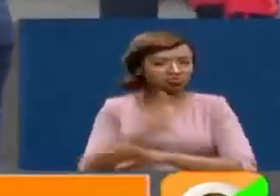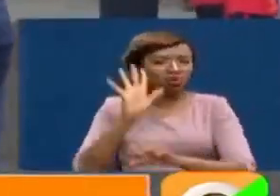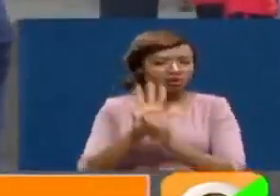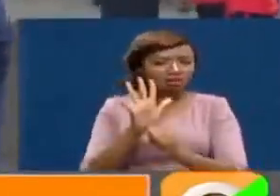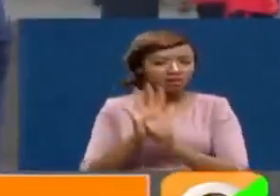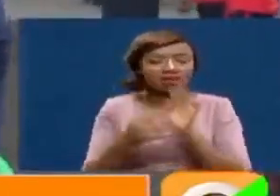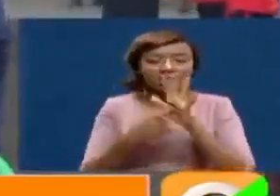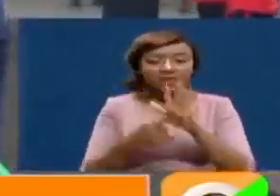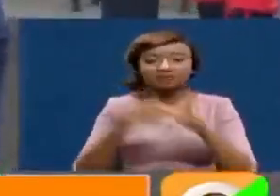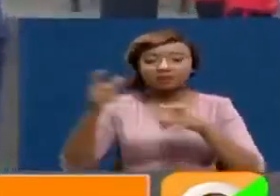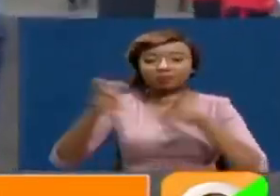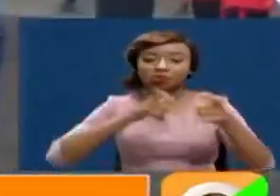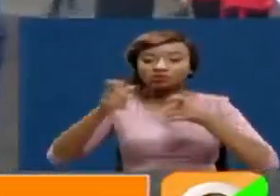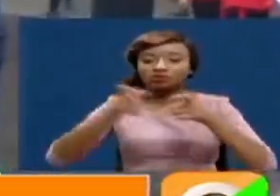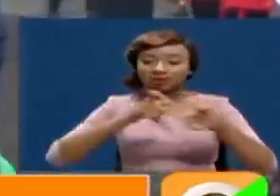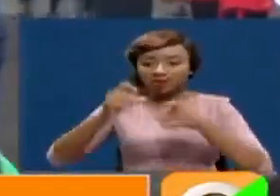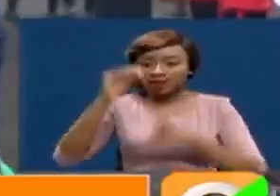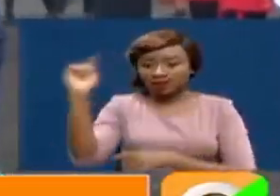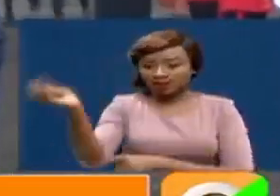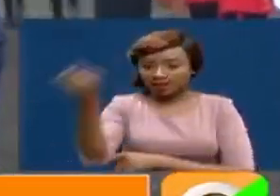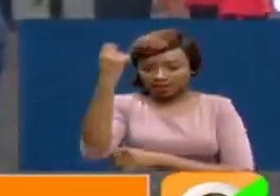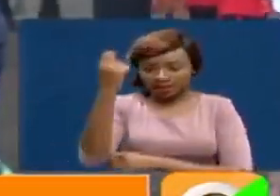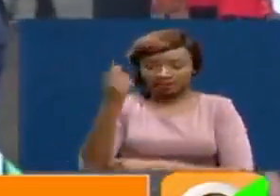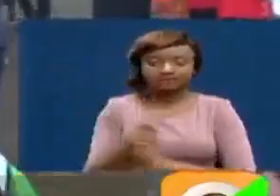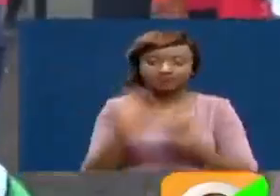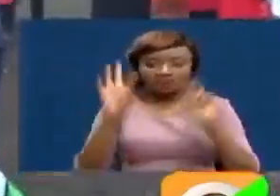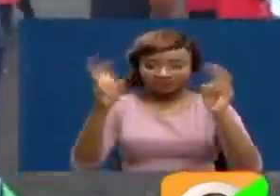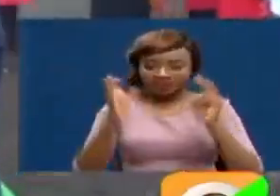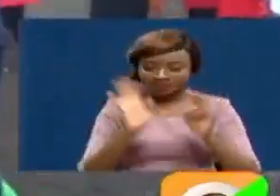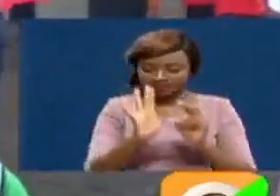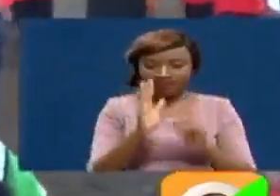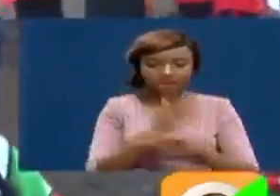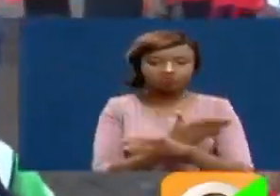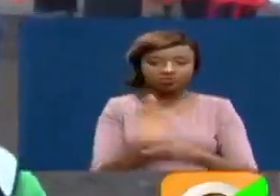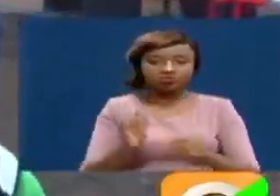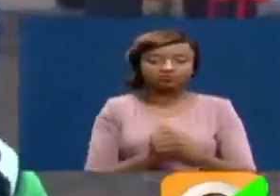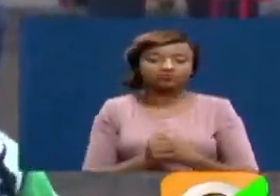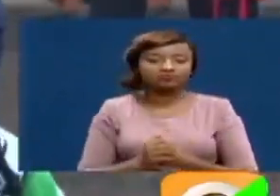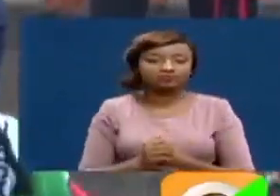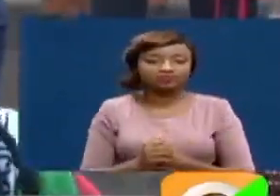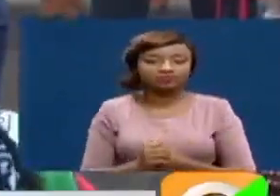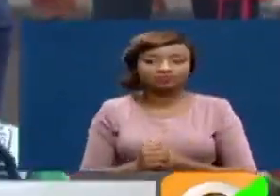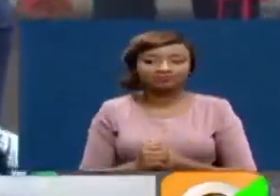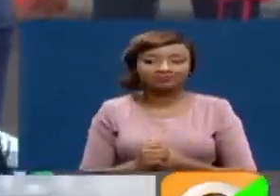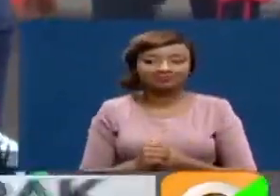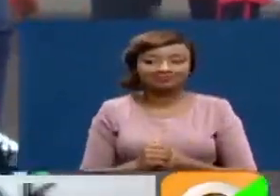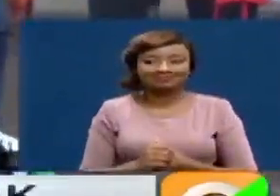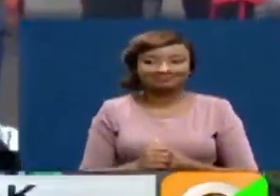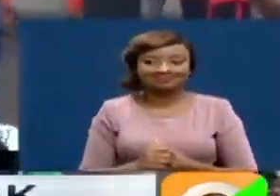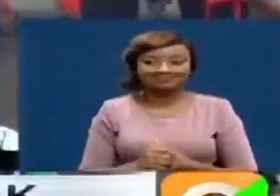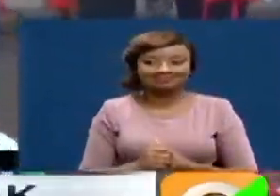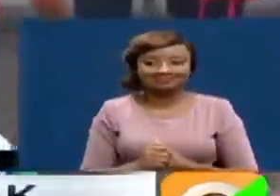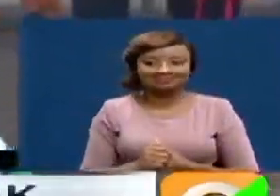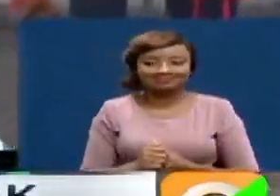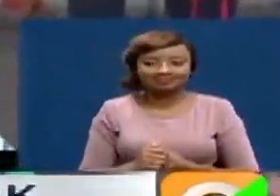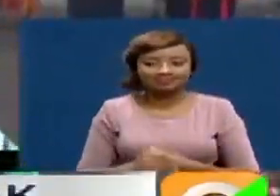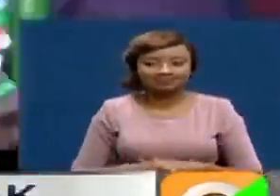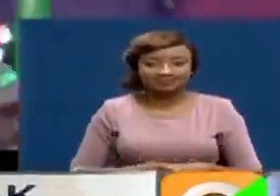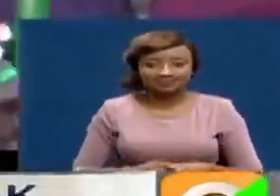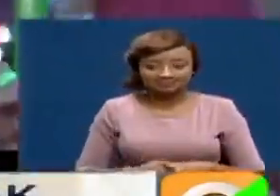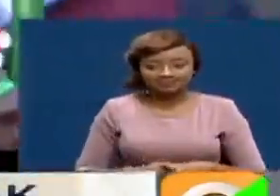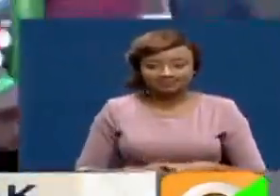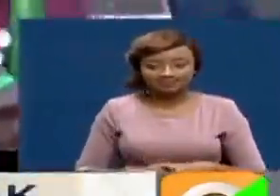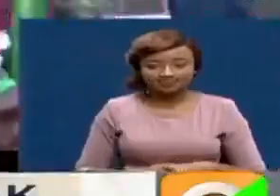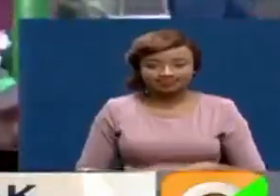za tawala Kenya, tawala, tawala Kenya, tawala. Raisi wetu, tawala